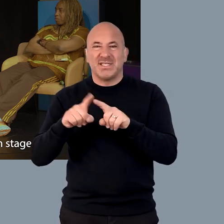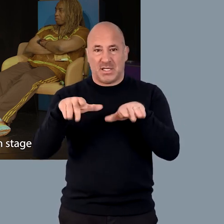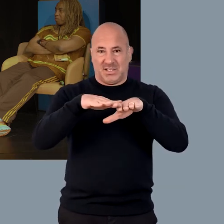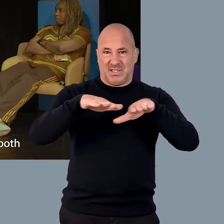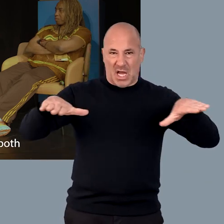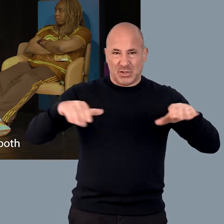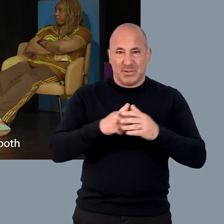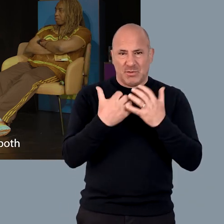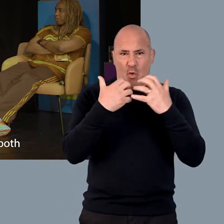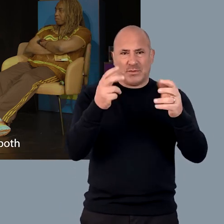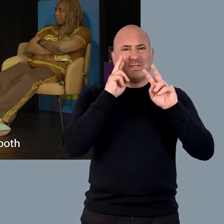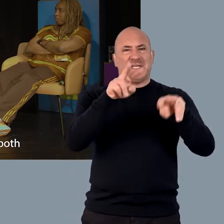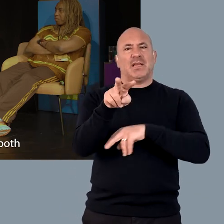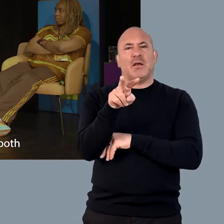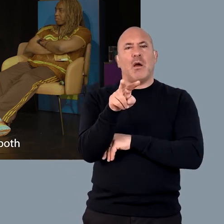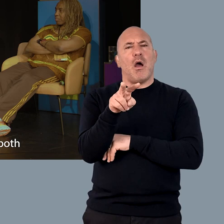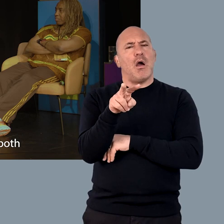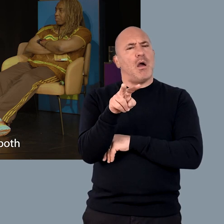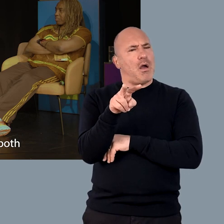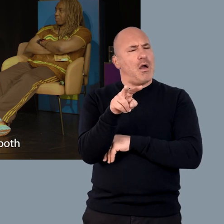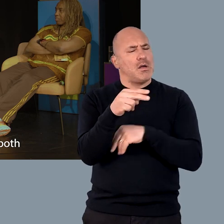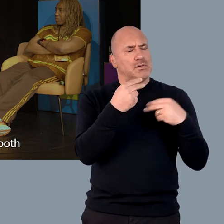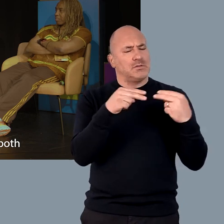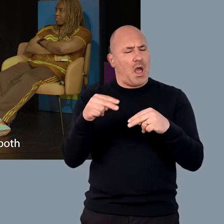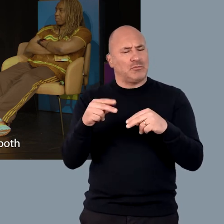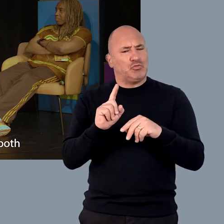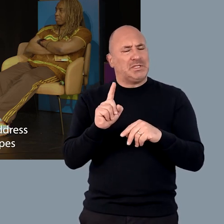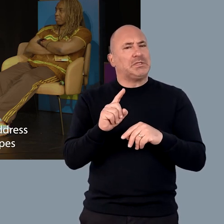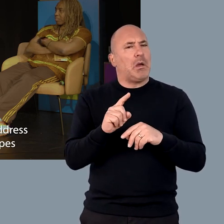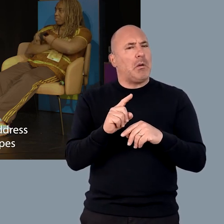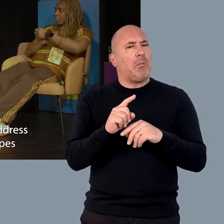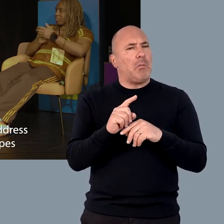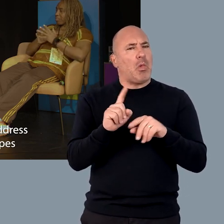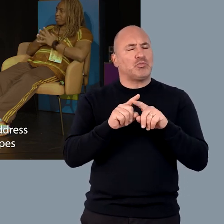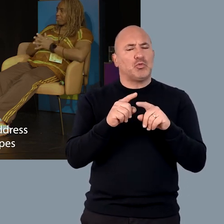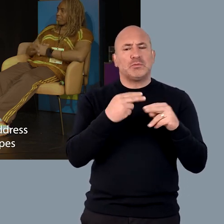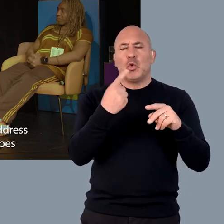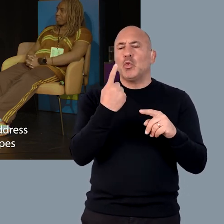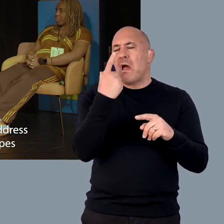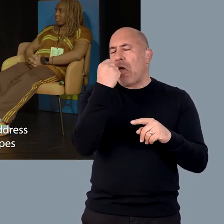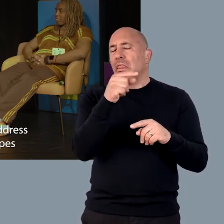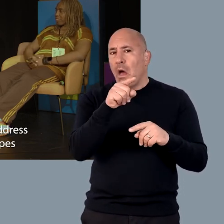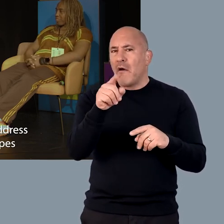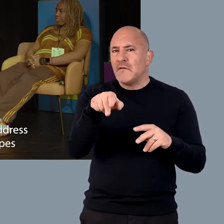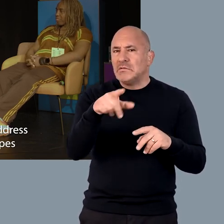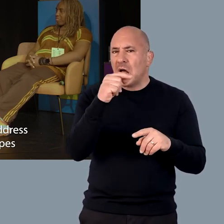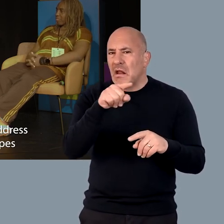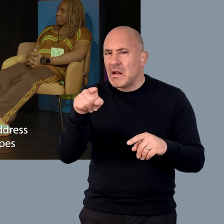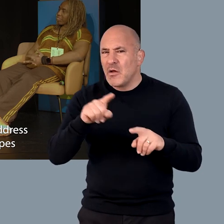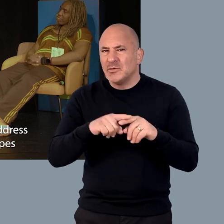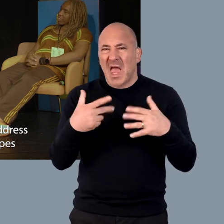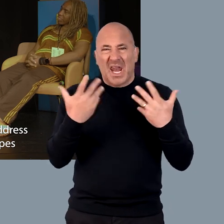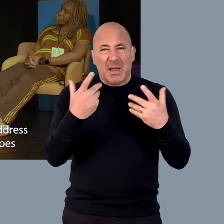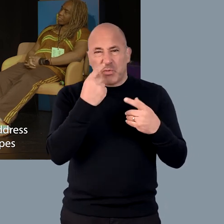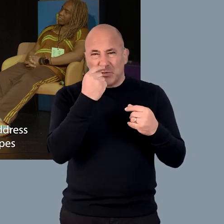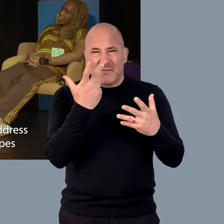on stage gives an audience a chance to reconsider both what is dance and who can dance and to